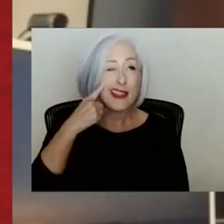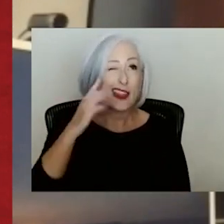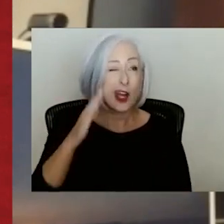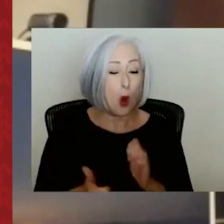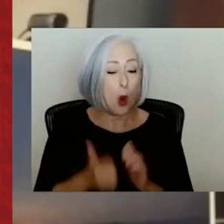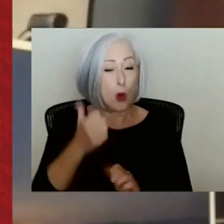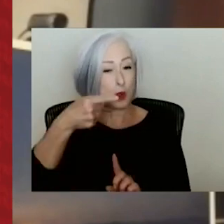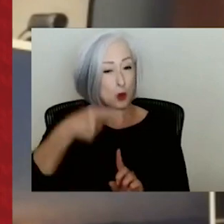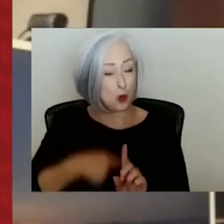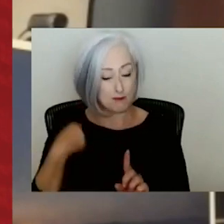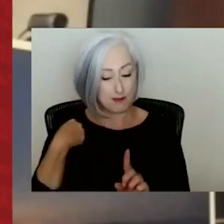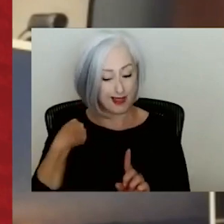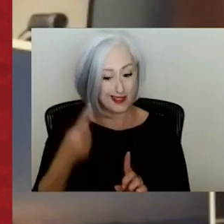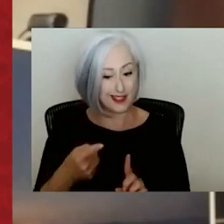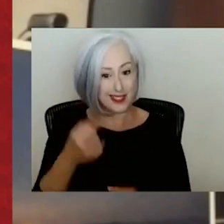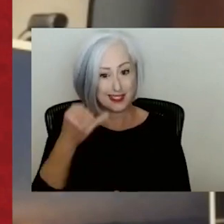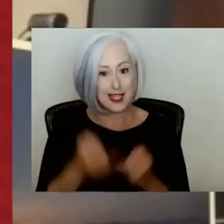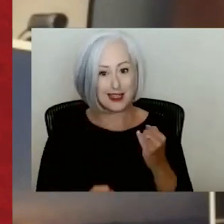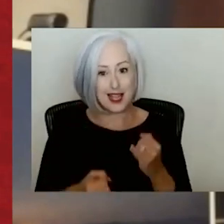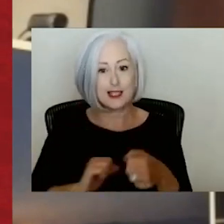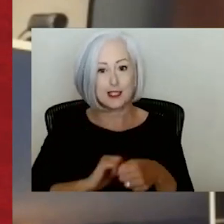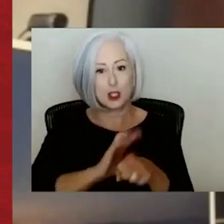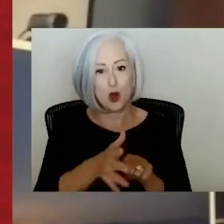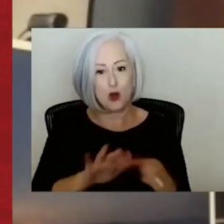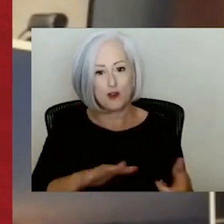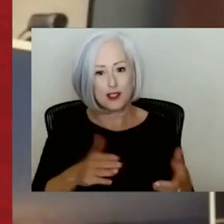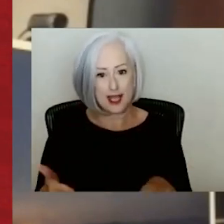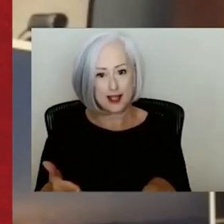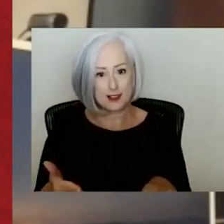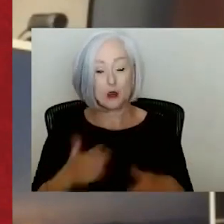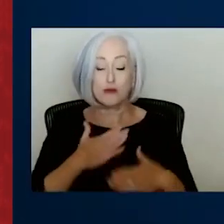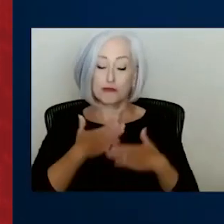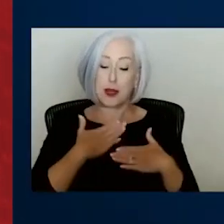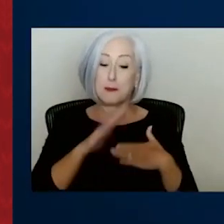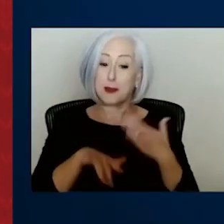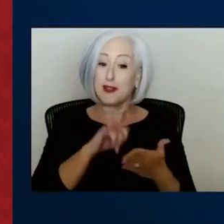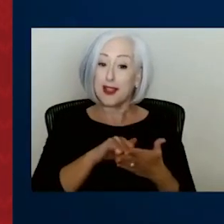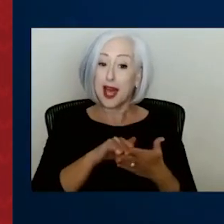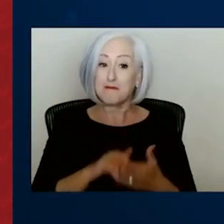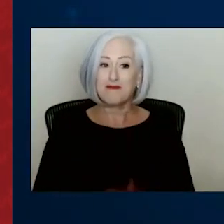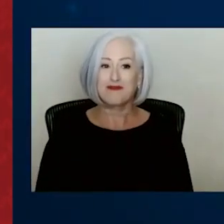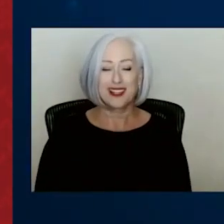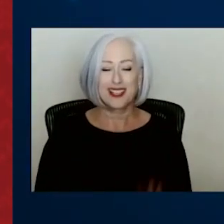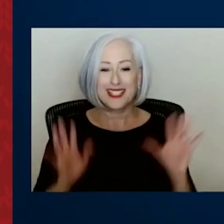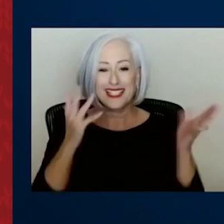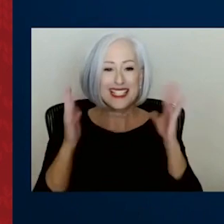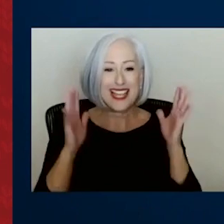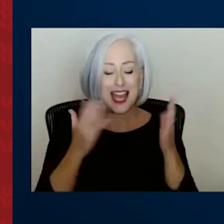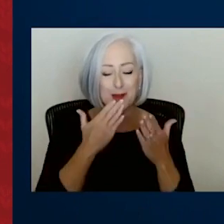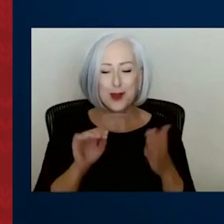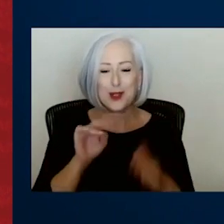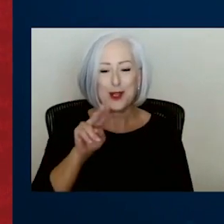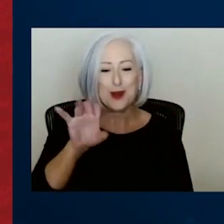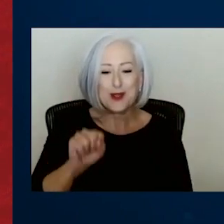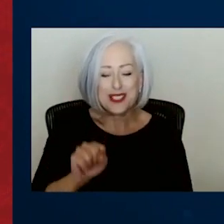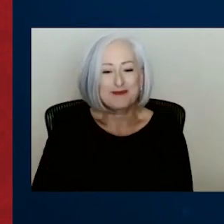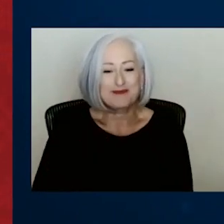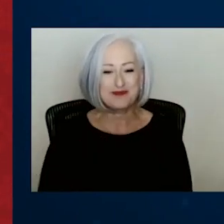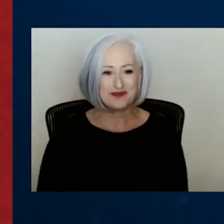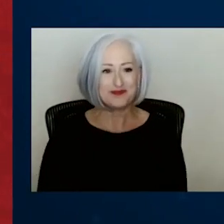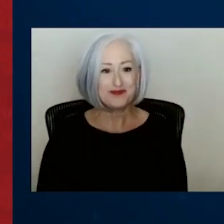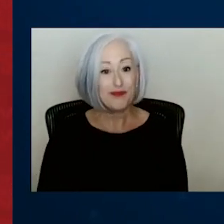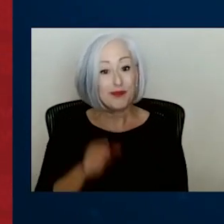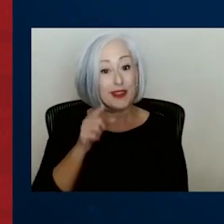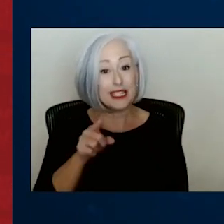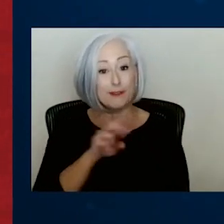since we've had our last COVID death in the hospital, so I'm very happy about that. That is good news. Yeah. And just to say, if you look at the national